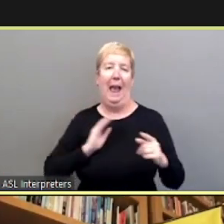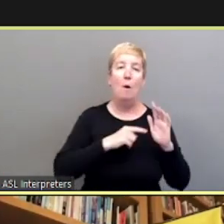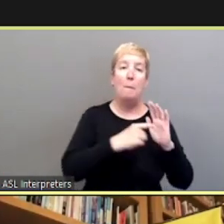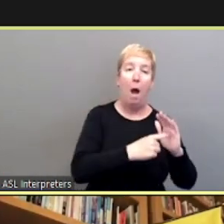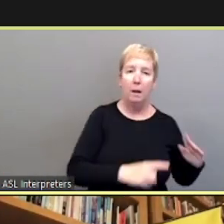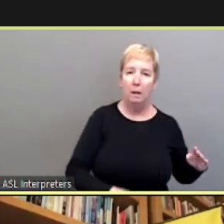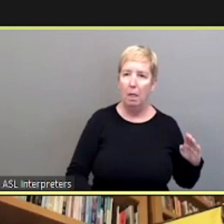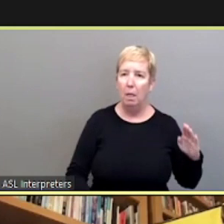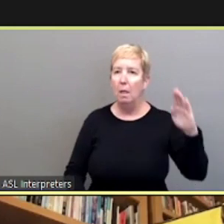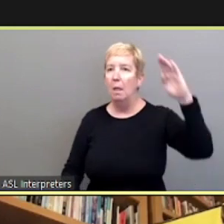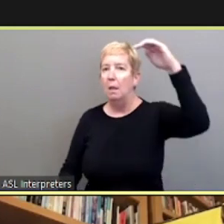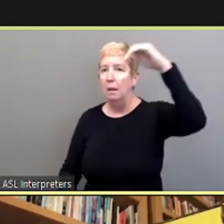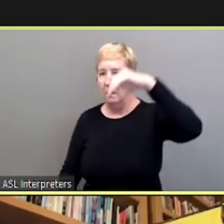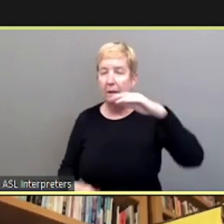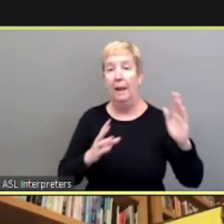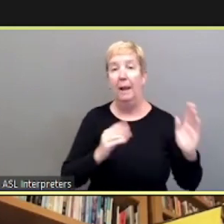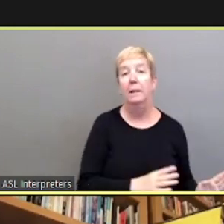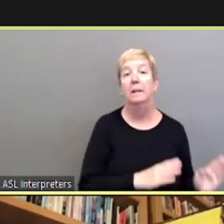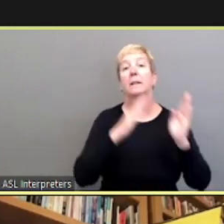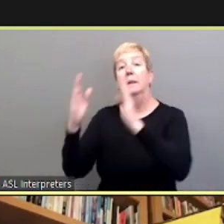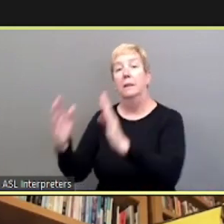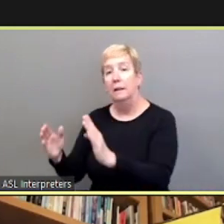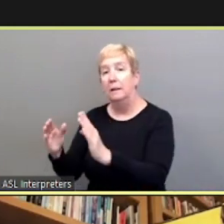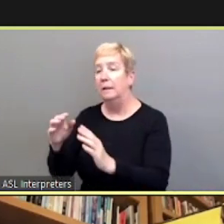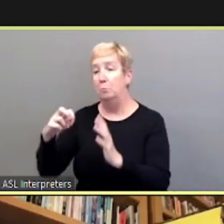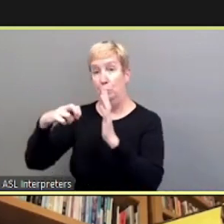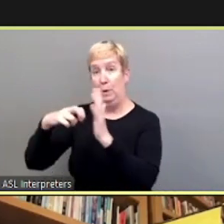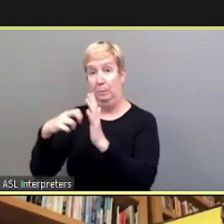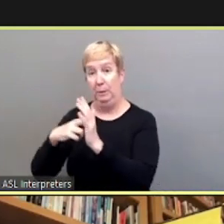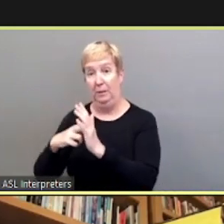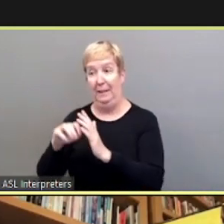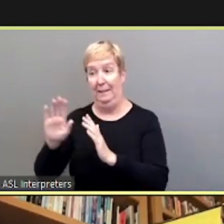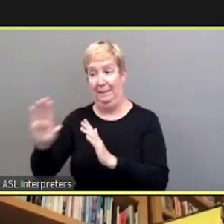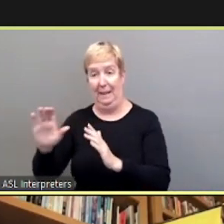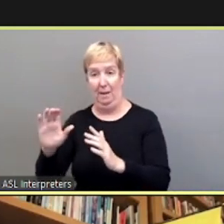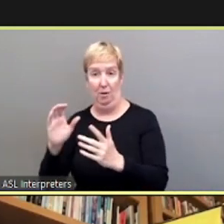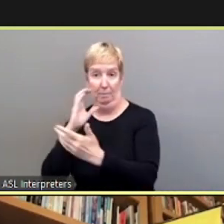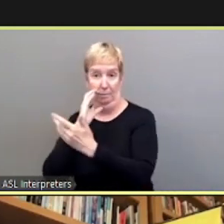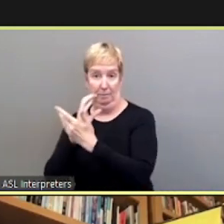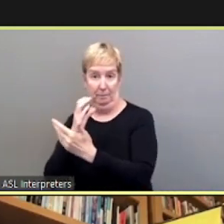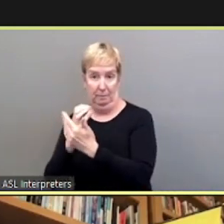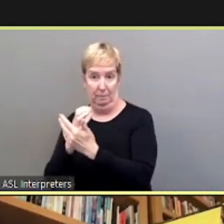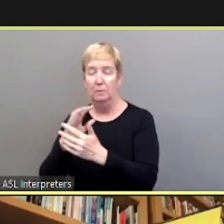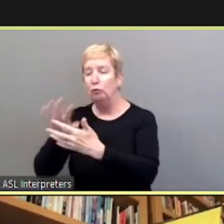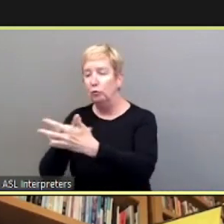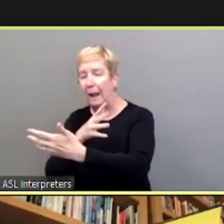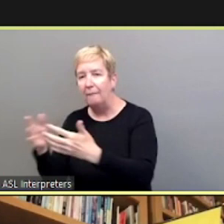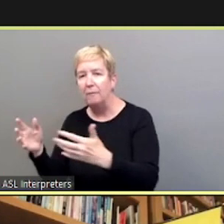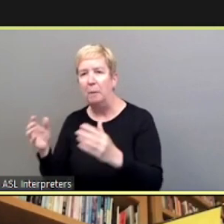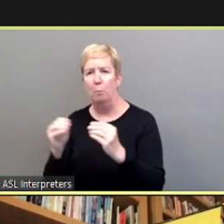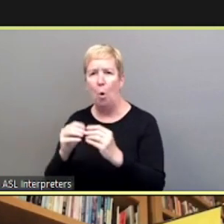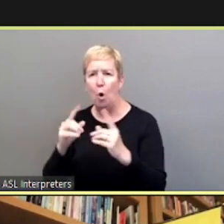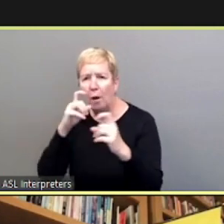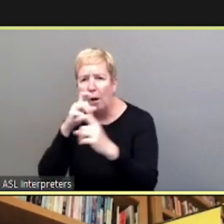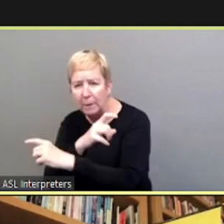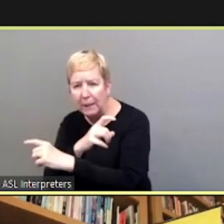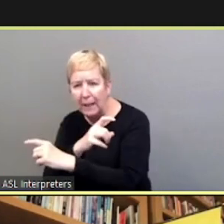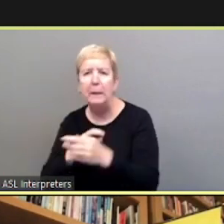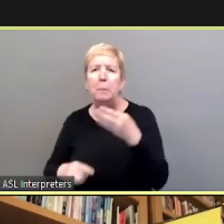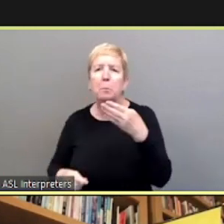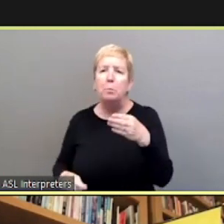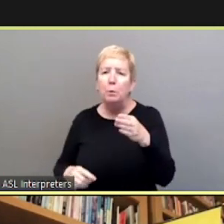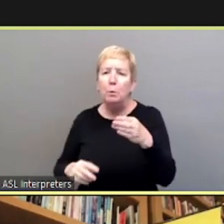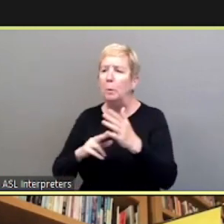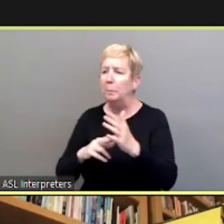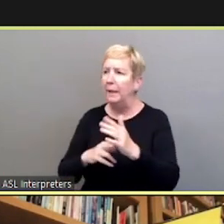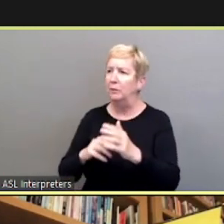the Presbyterian slide, it's a little more complicated to read. The blue lines refer to all